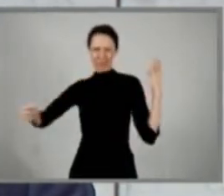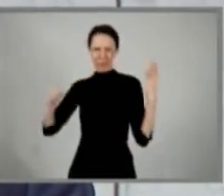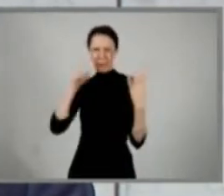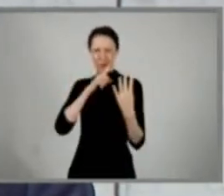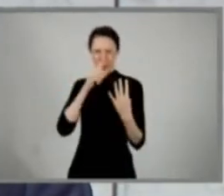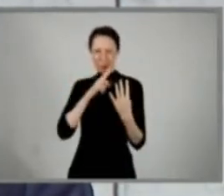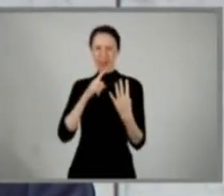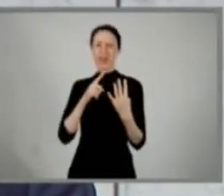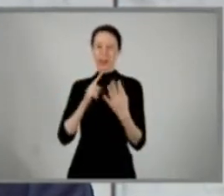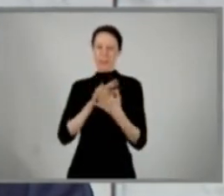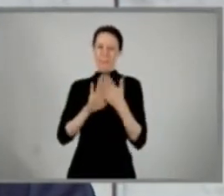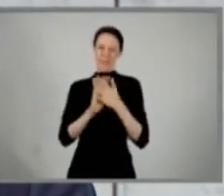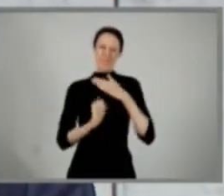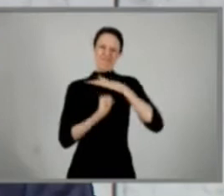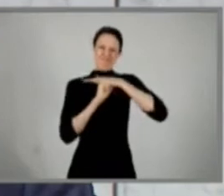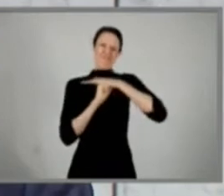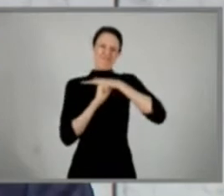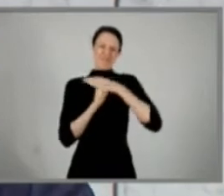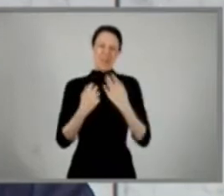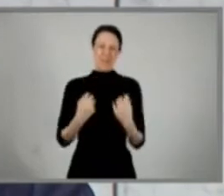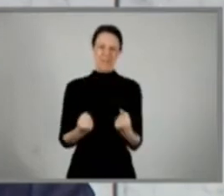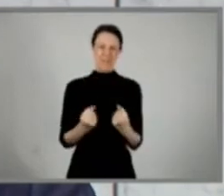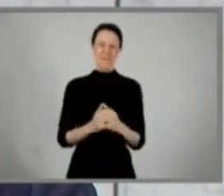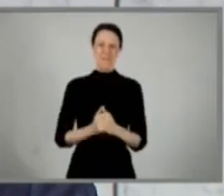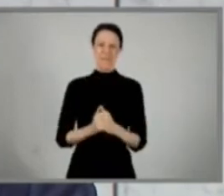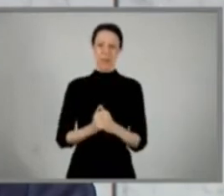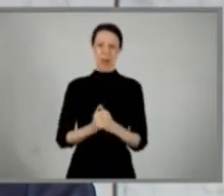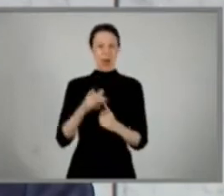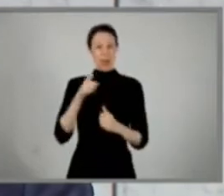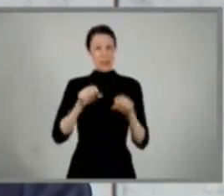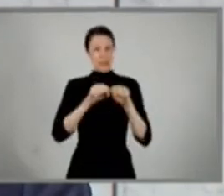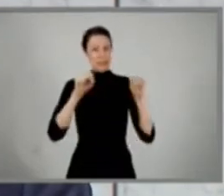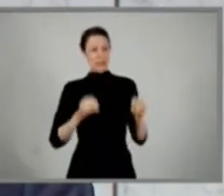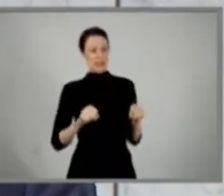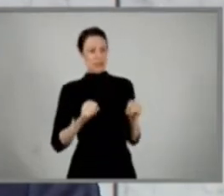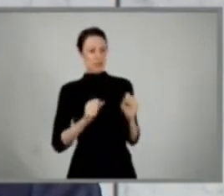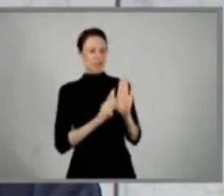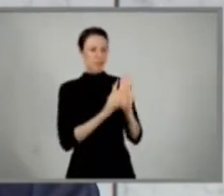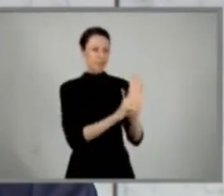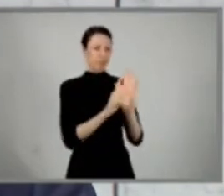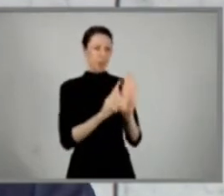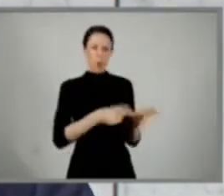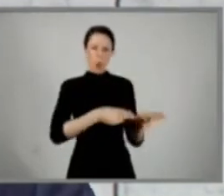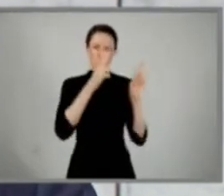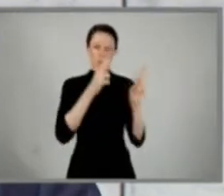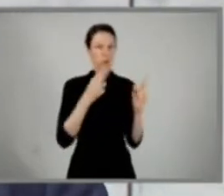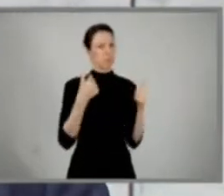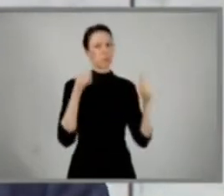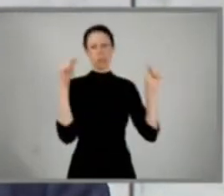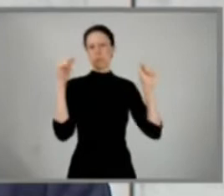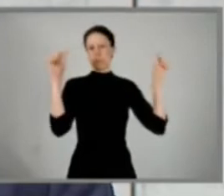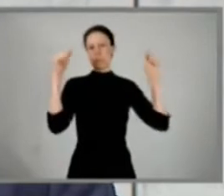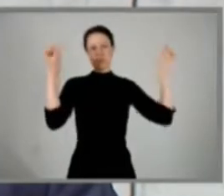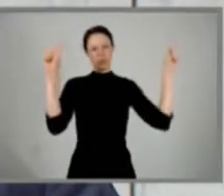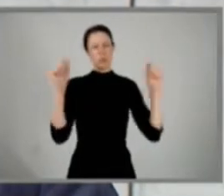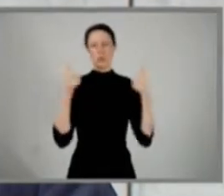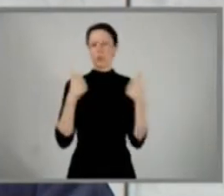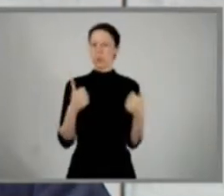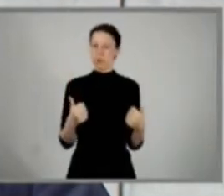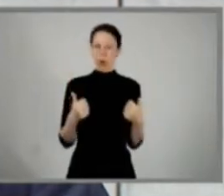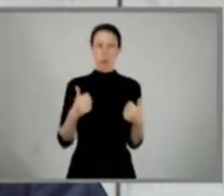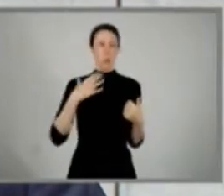working effectively, and we want it to keep working effectively. What we're seeing around the world, which Professor Kelly will speak to, is